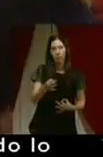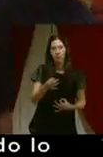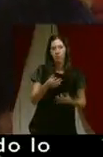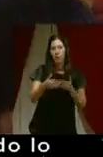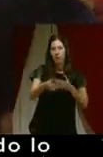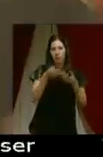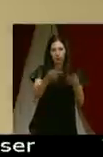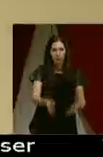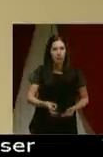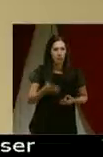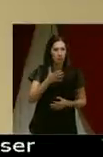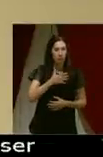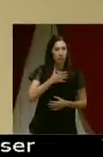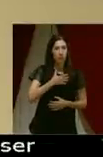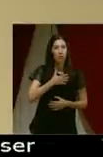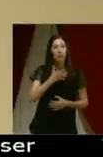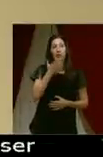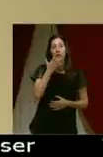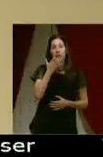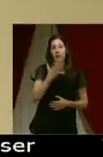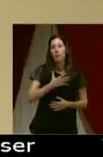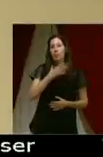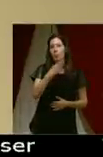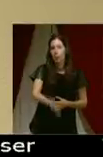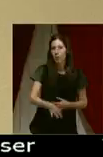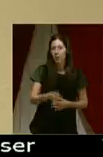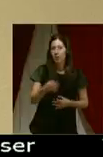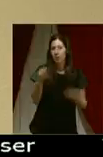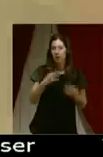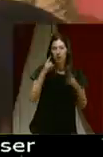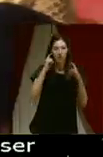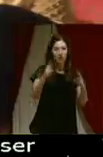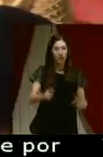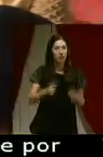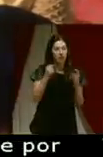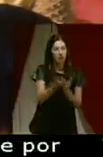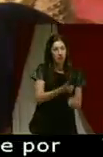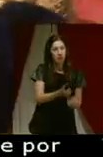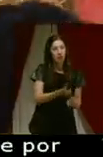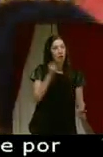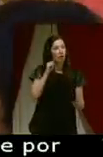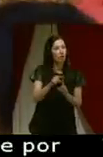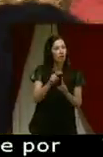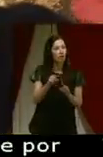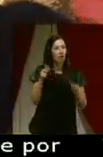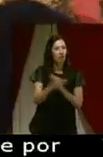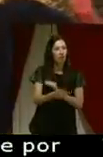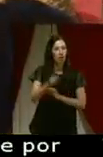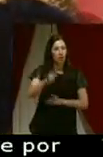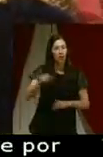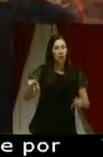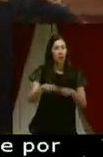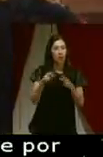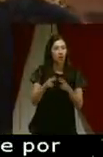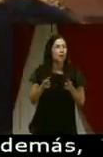else. That will not always be the case, but whenever it is possible, we